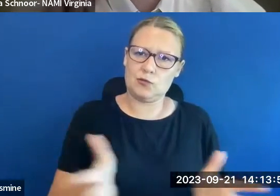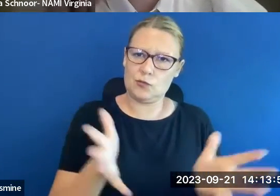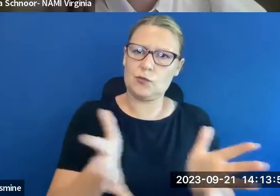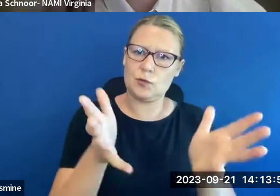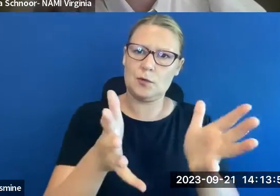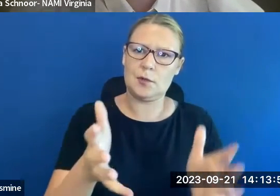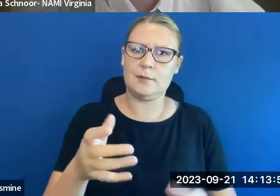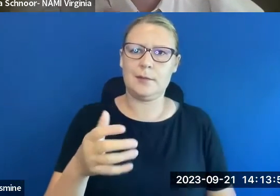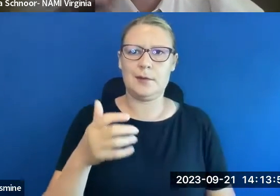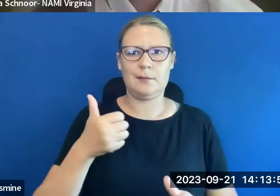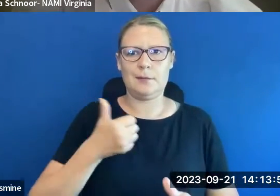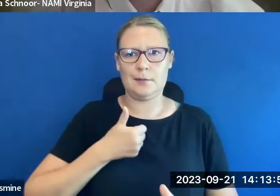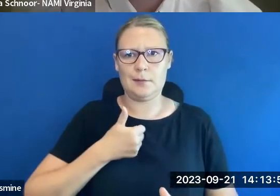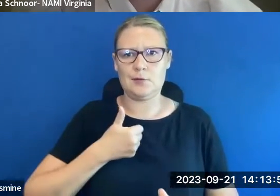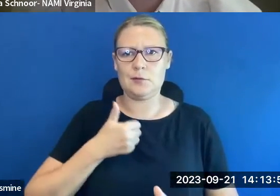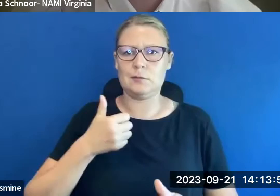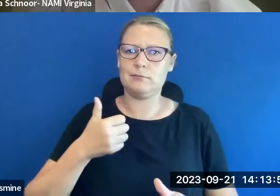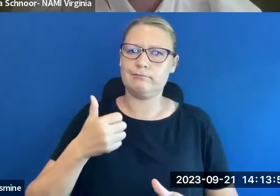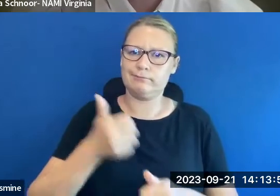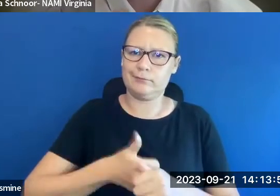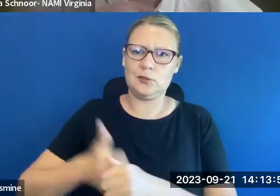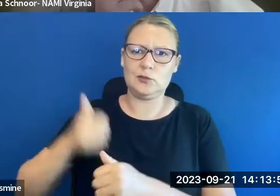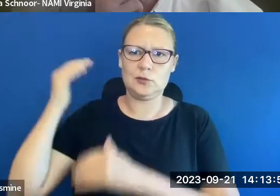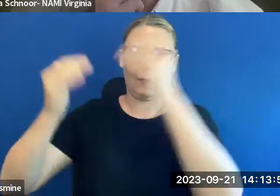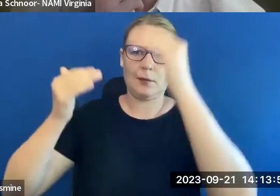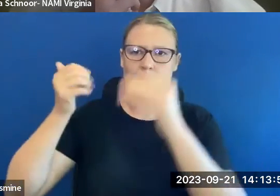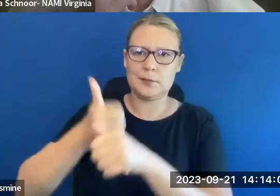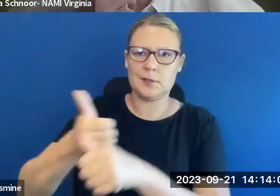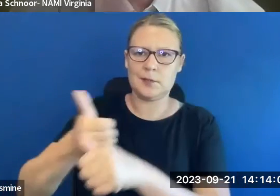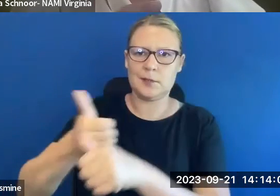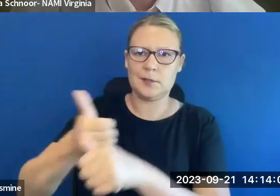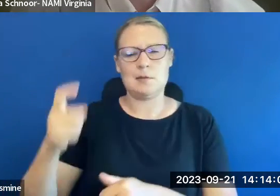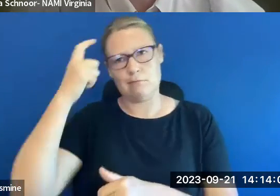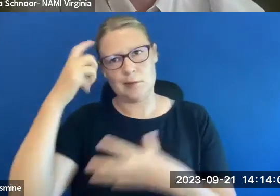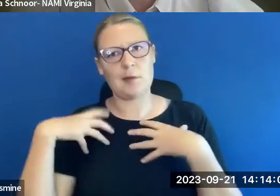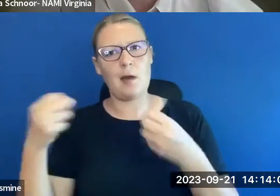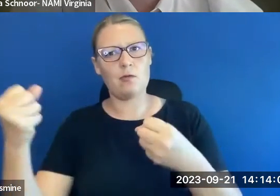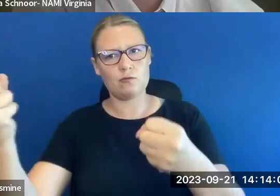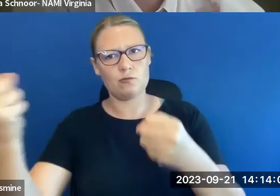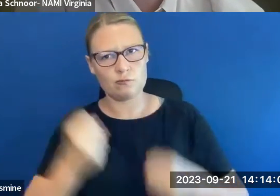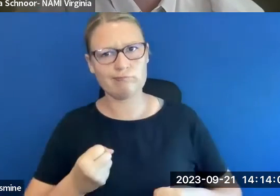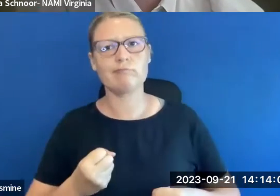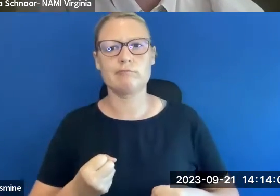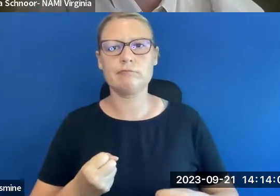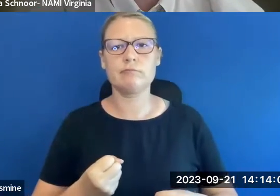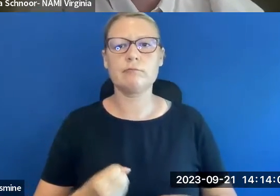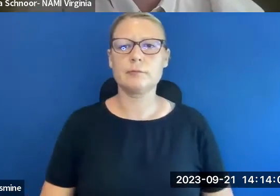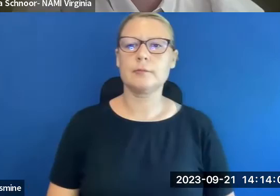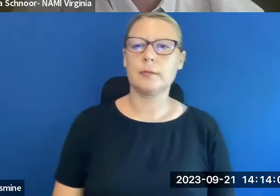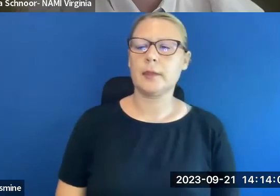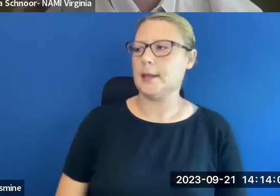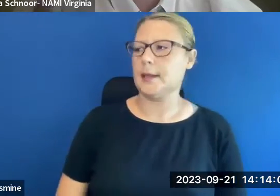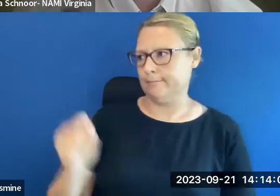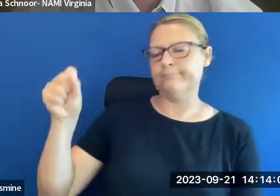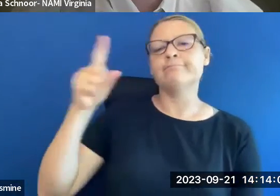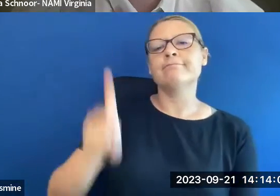that leads me into thinking about a couple of different avenues. Say the first is that I with